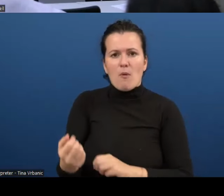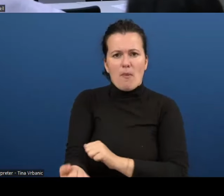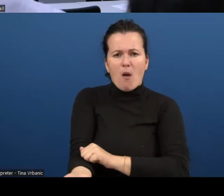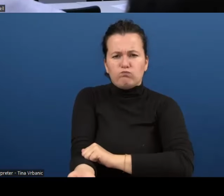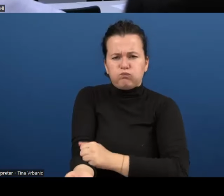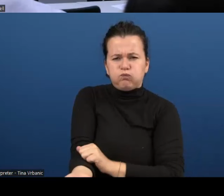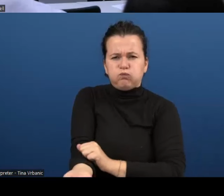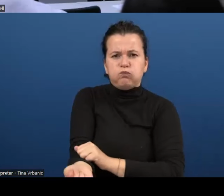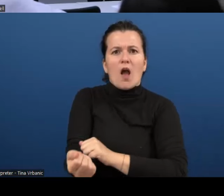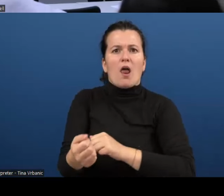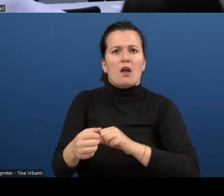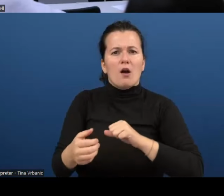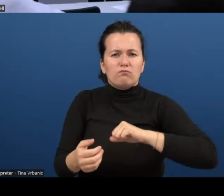by,